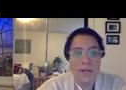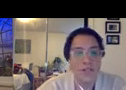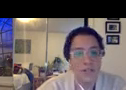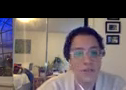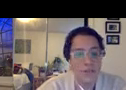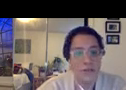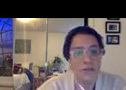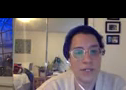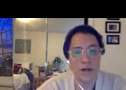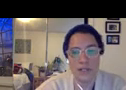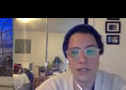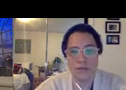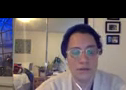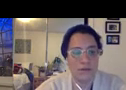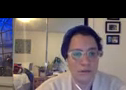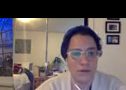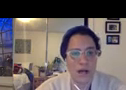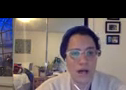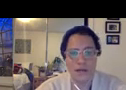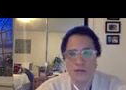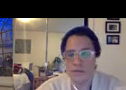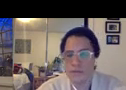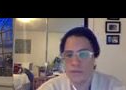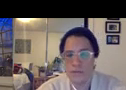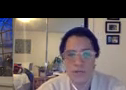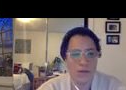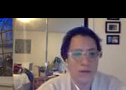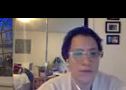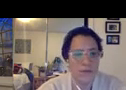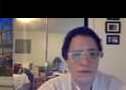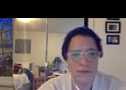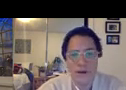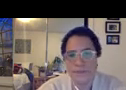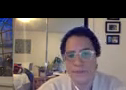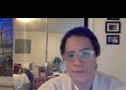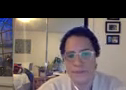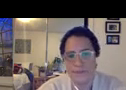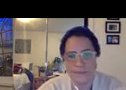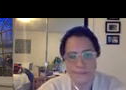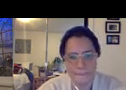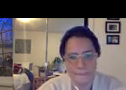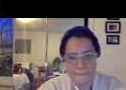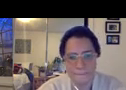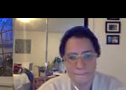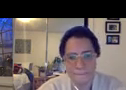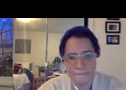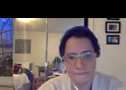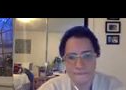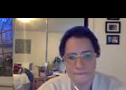Any other questions regarding what I've gone through so far?